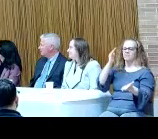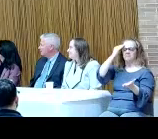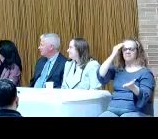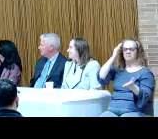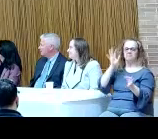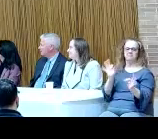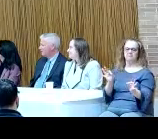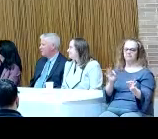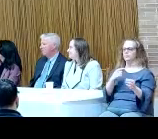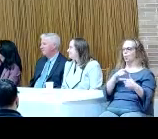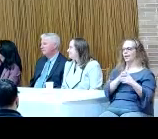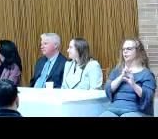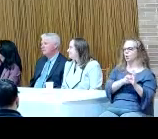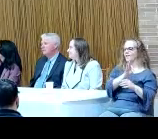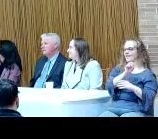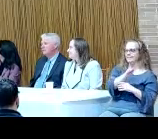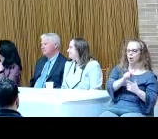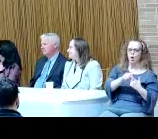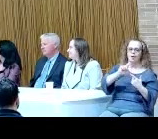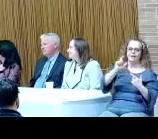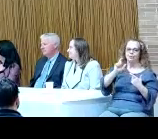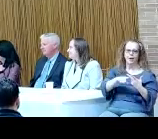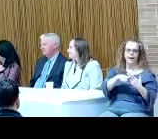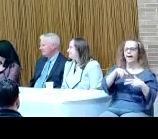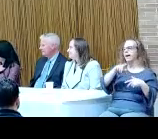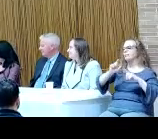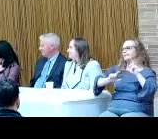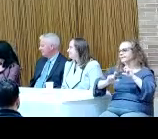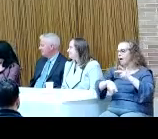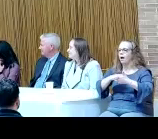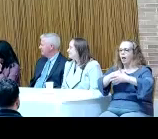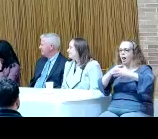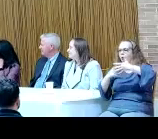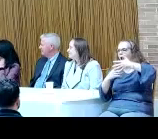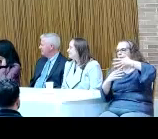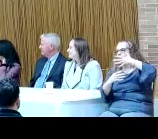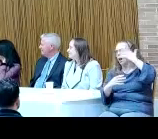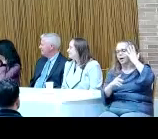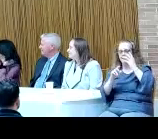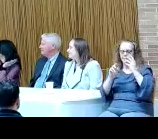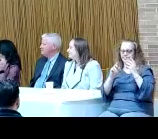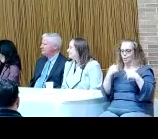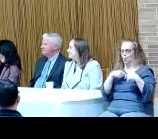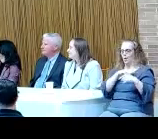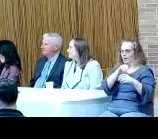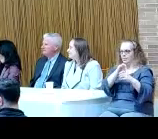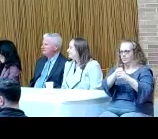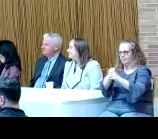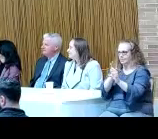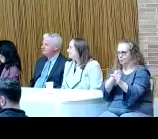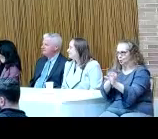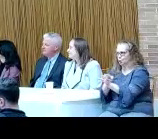LinkedIn Facebook Instagram Tik Tok and anything else that could be possibly put our name out